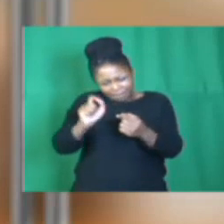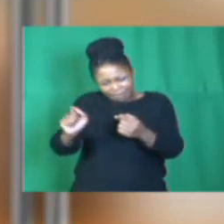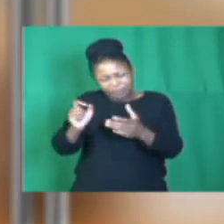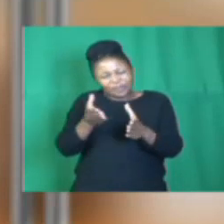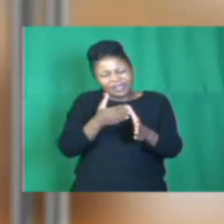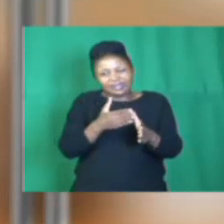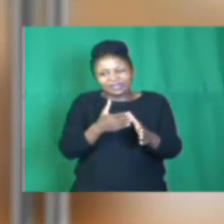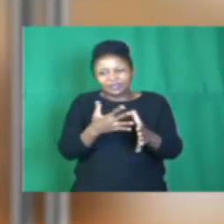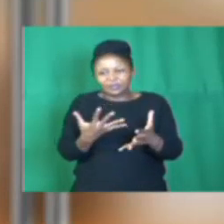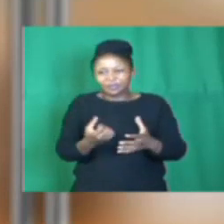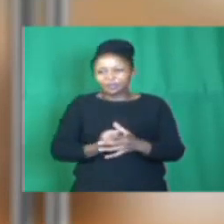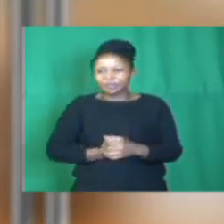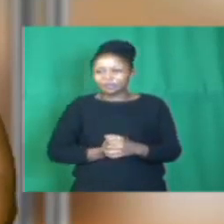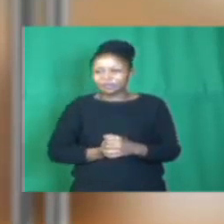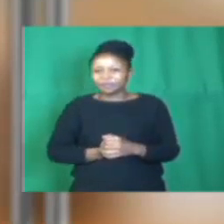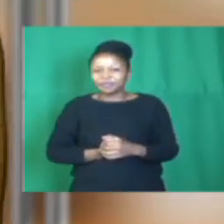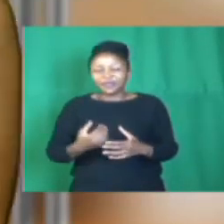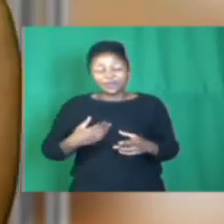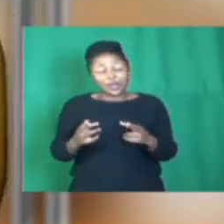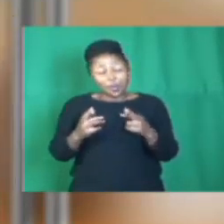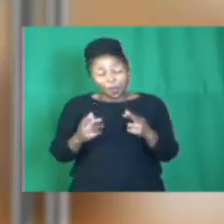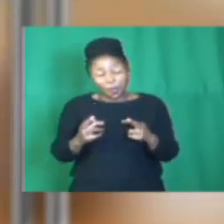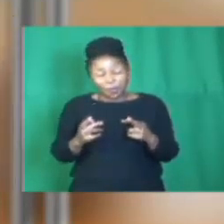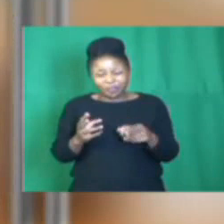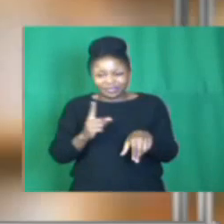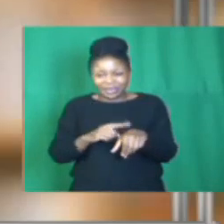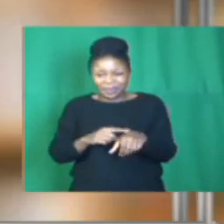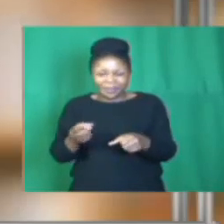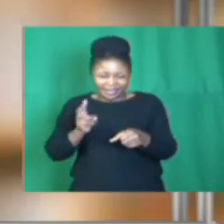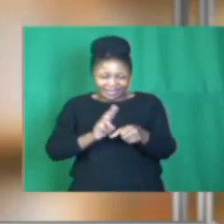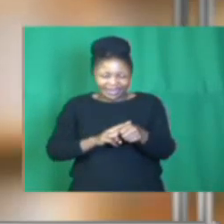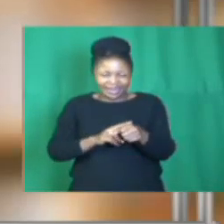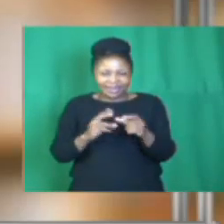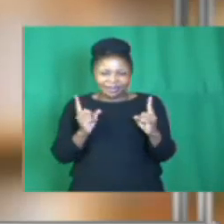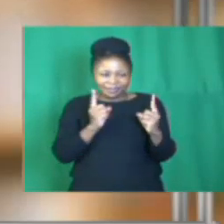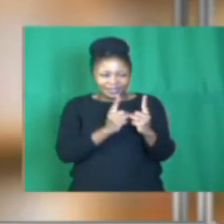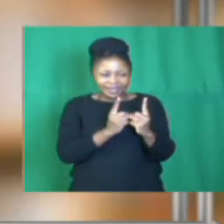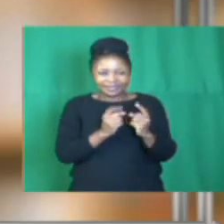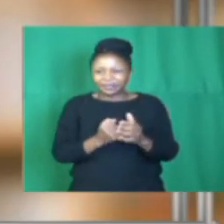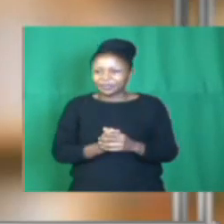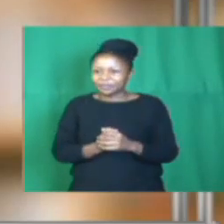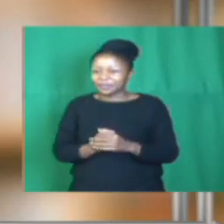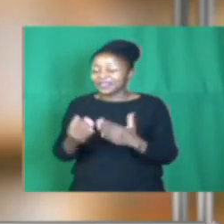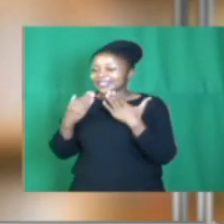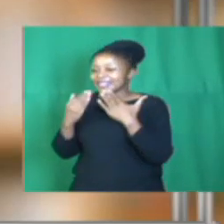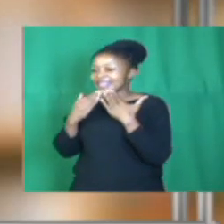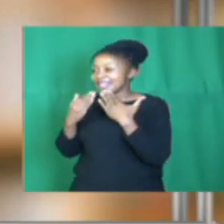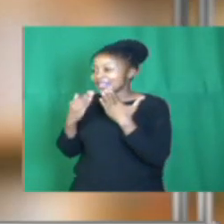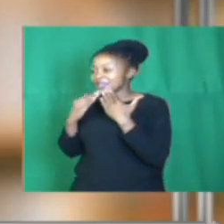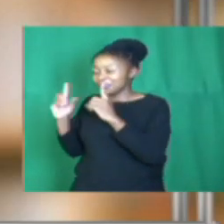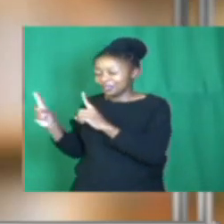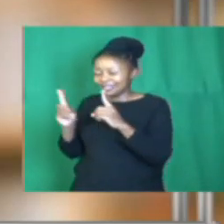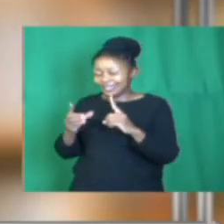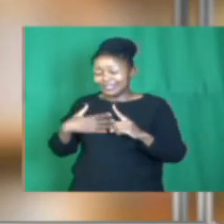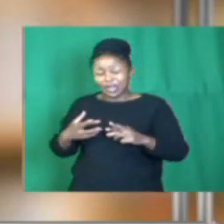itself. Hope to meet you the next time. Thank you. Thank you very much, Bonisiwe, and we hope to see you again